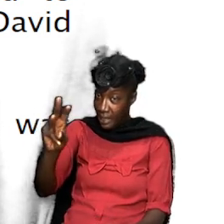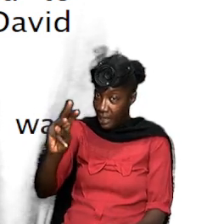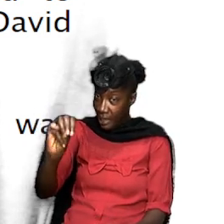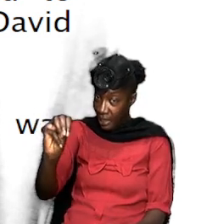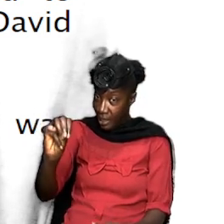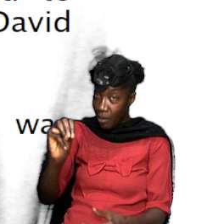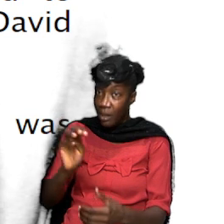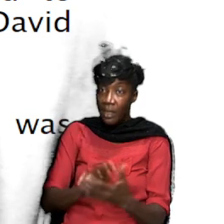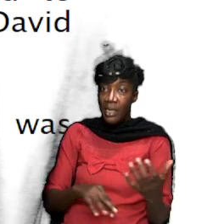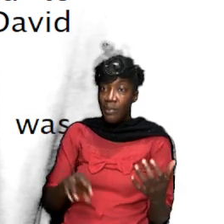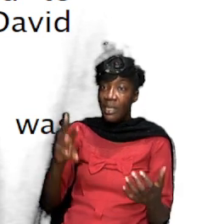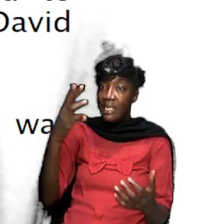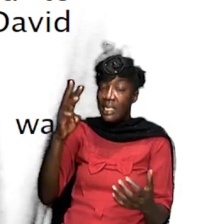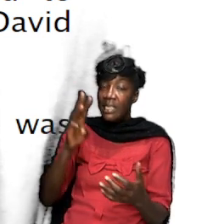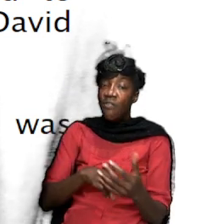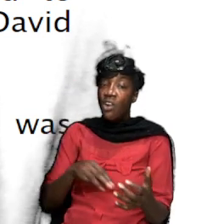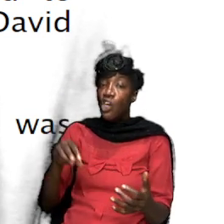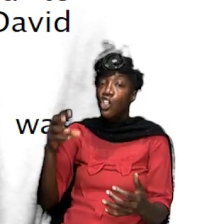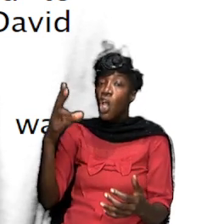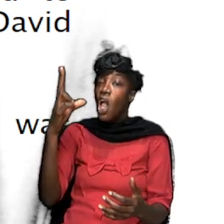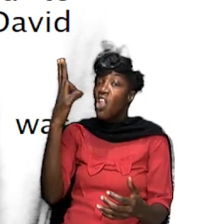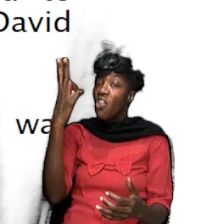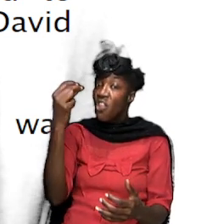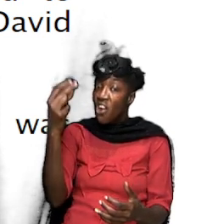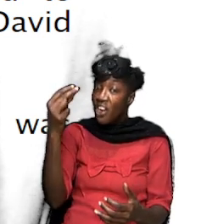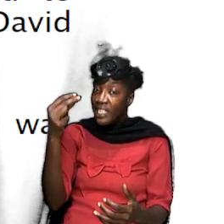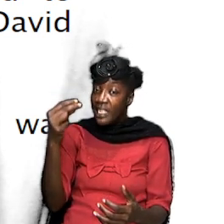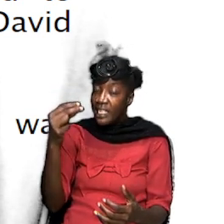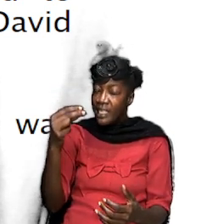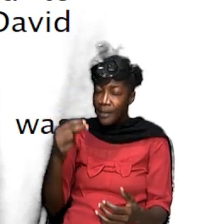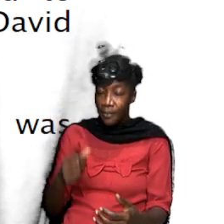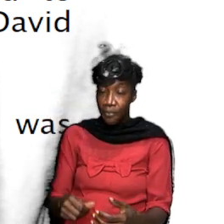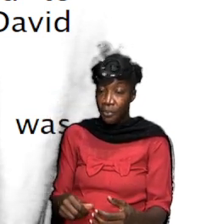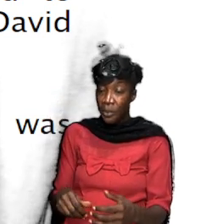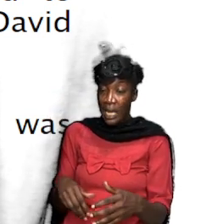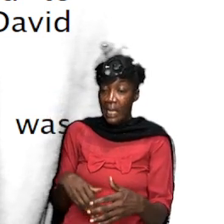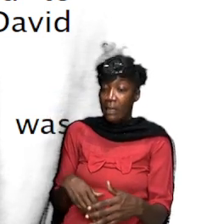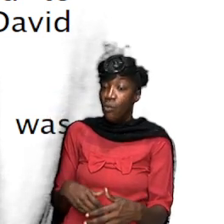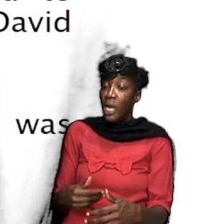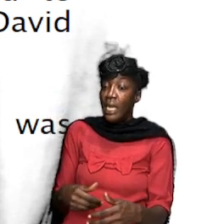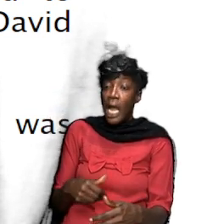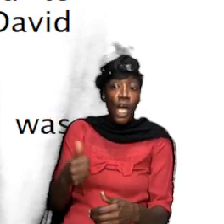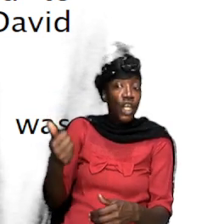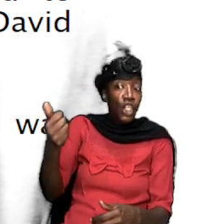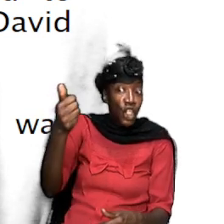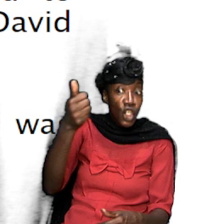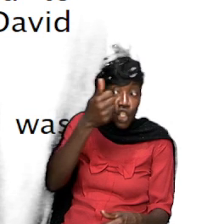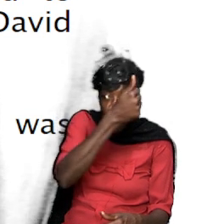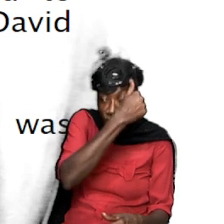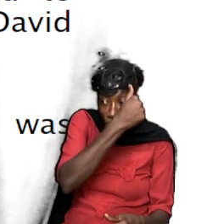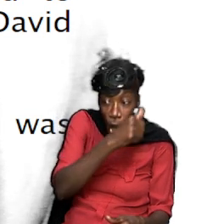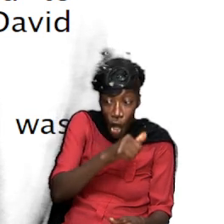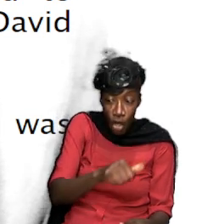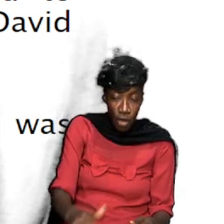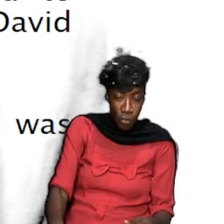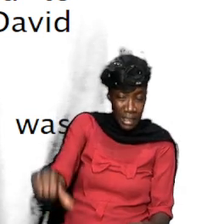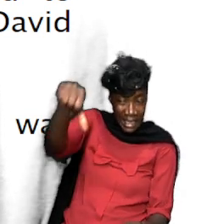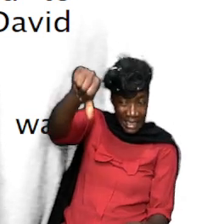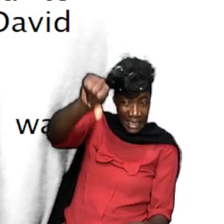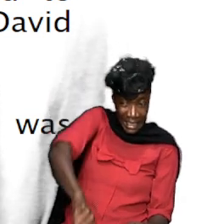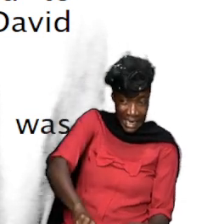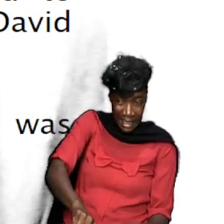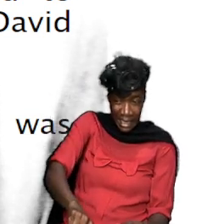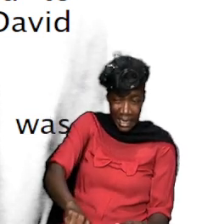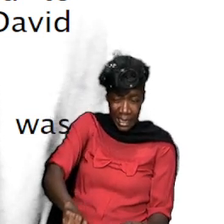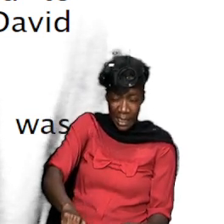13, he anointed David. This was after Saul was rejected. Samuel anointed David, and the Spirit